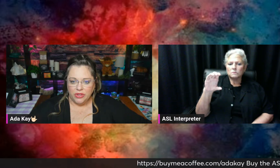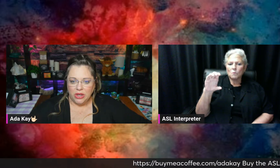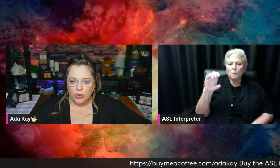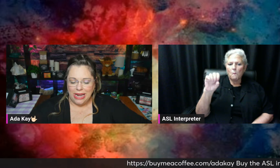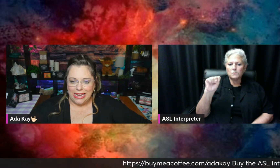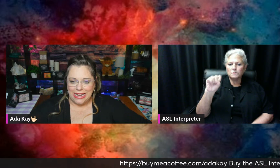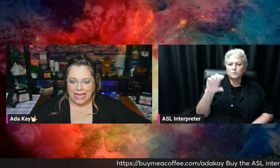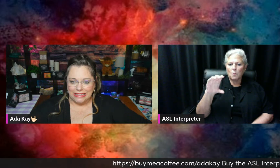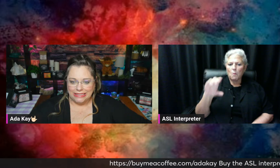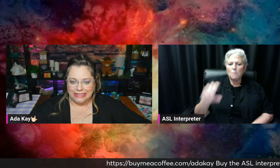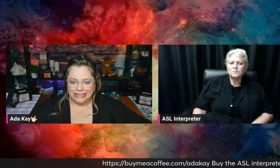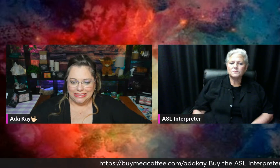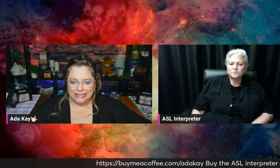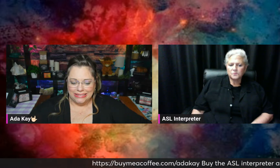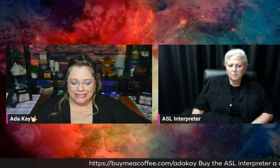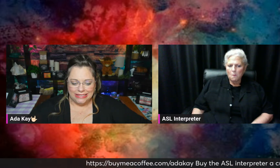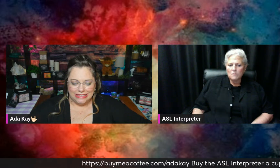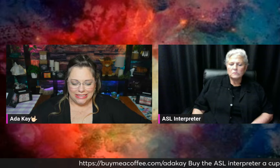South Carolina.